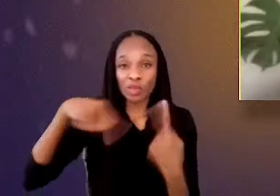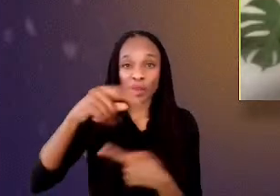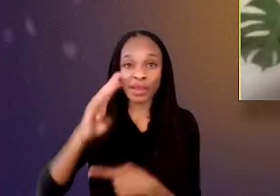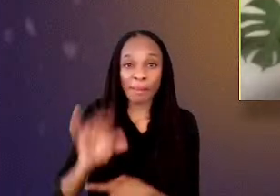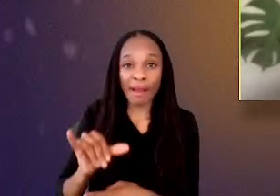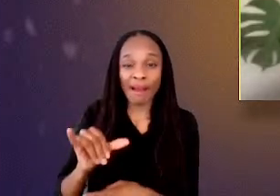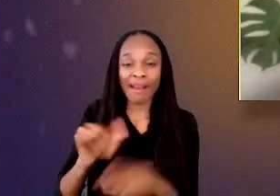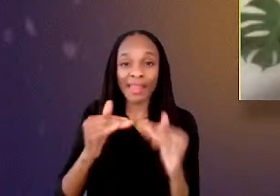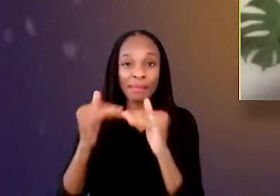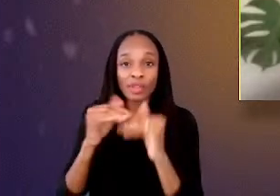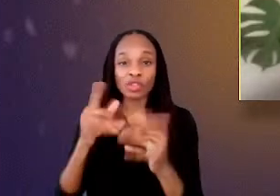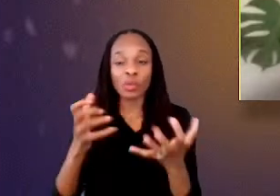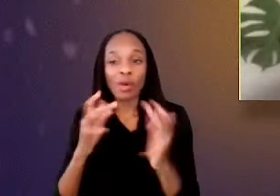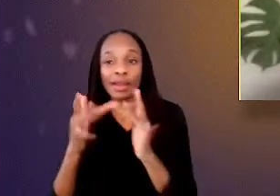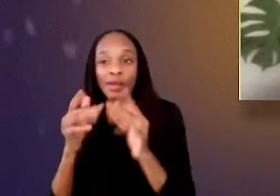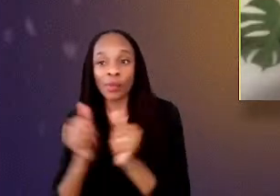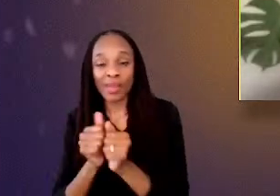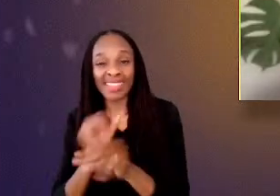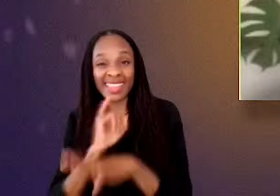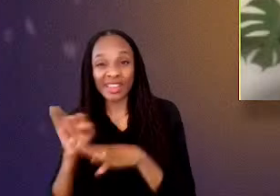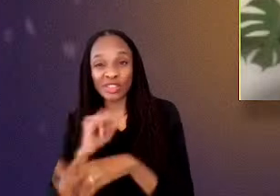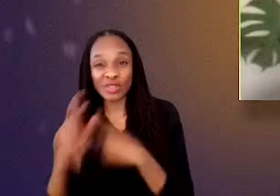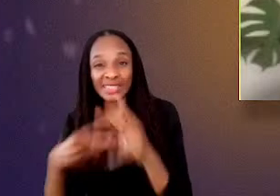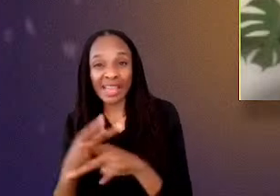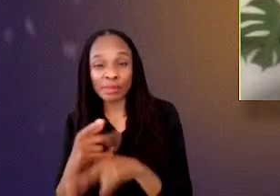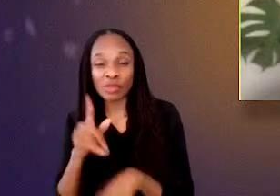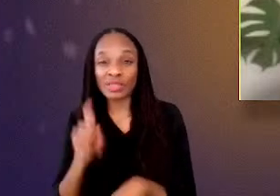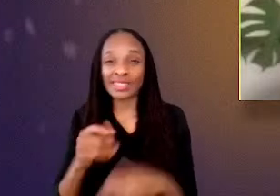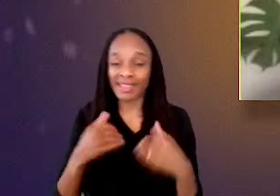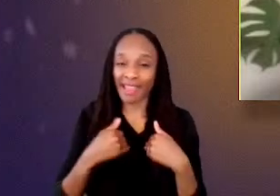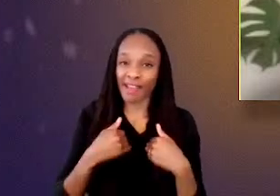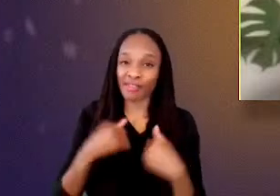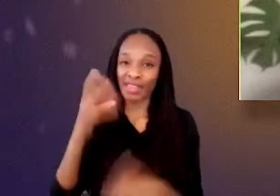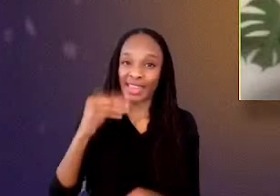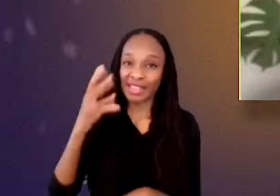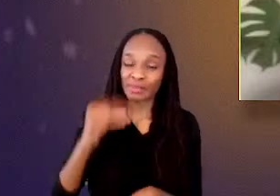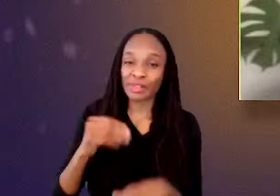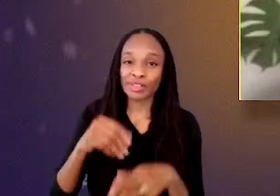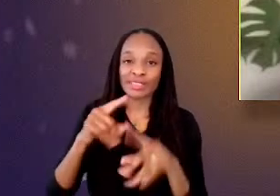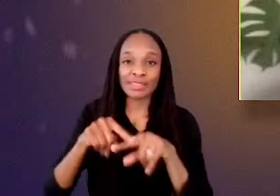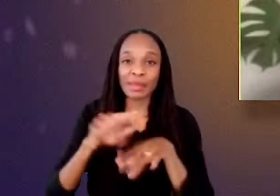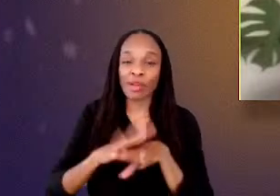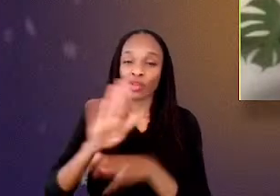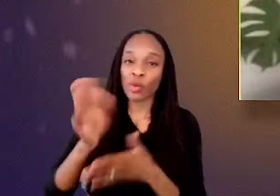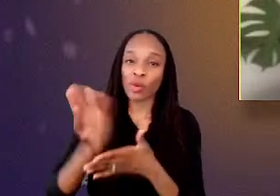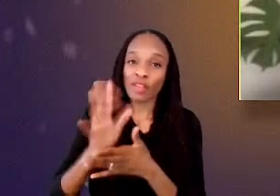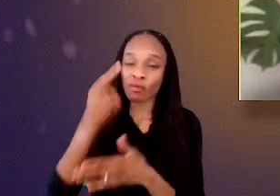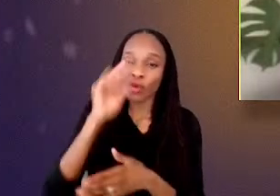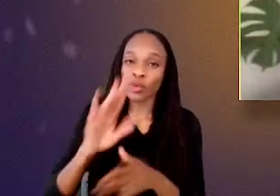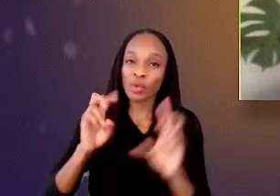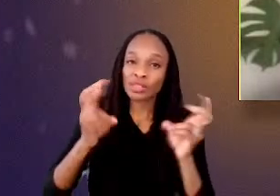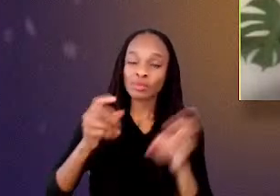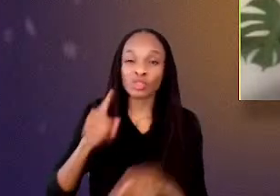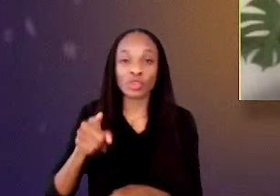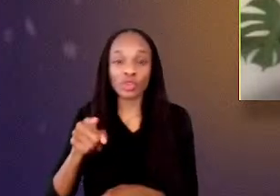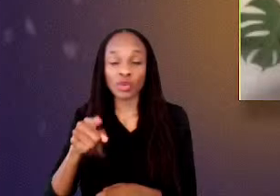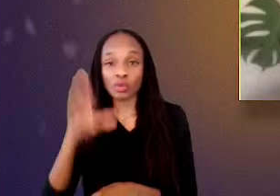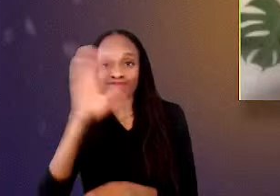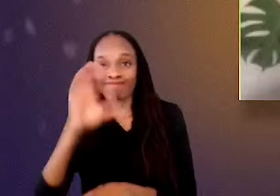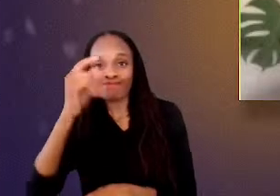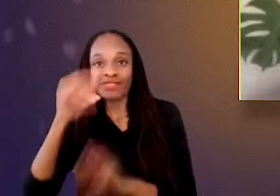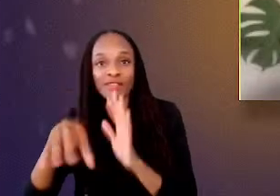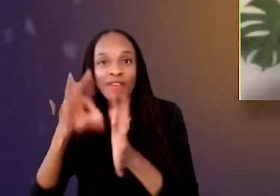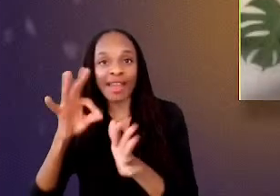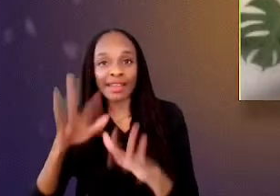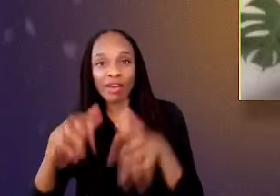to network with industry types? Do you need to have an experience for, depending on what your film is, for your subjects? Are you seeking to find audience?